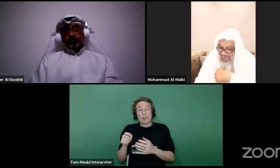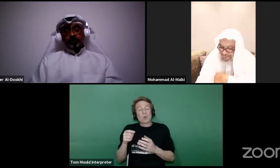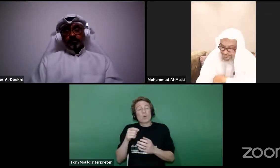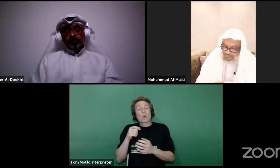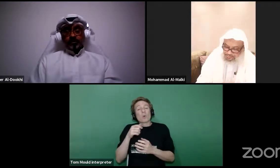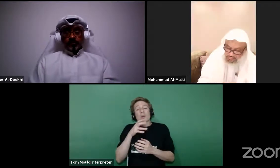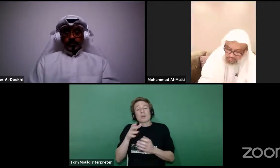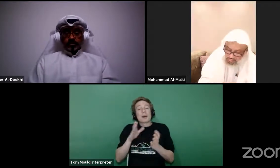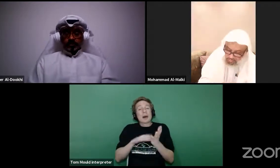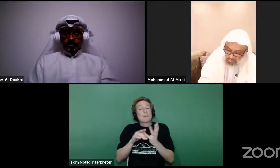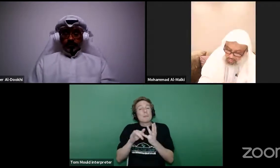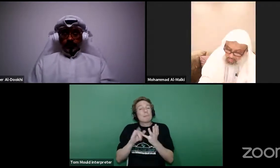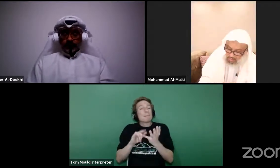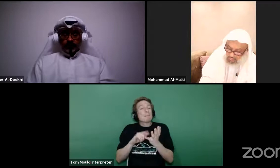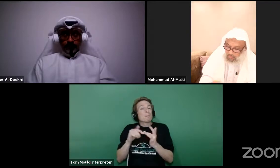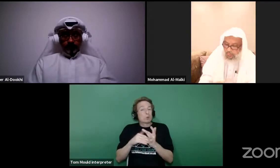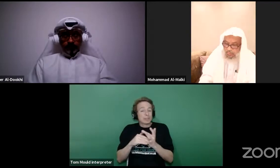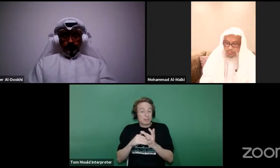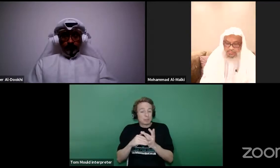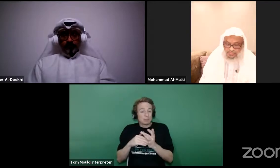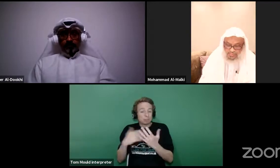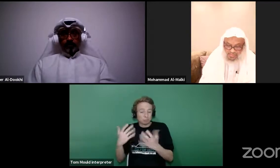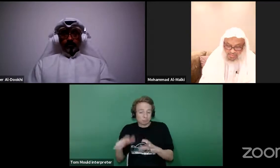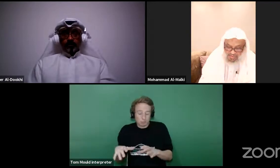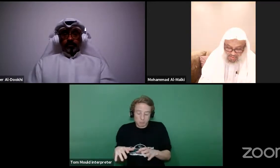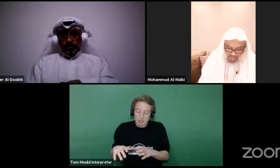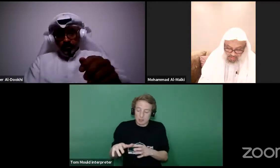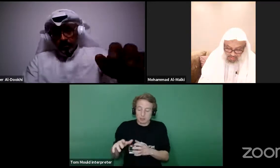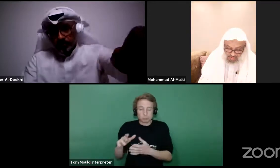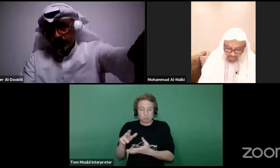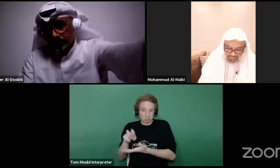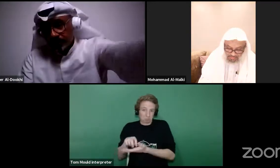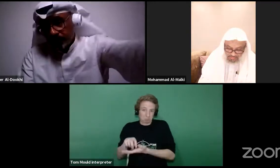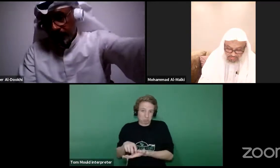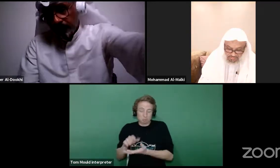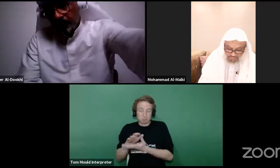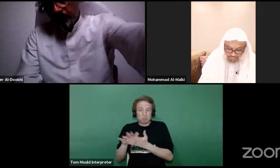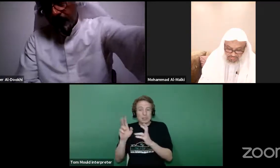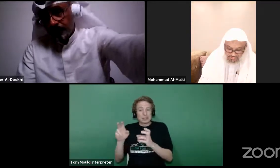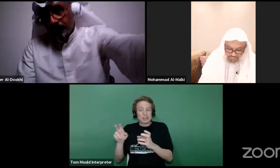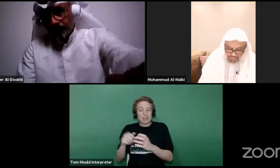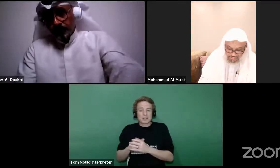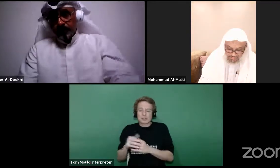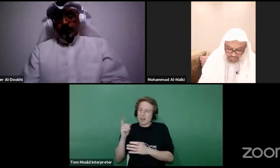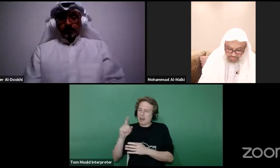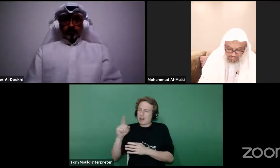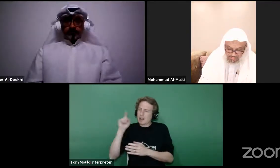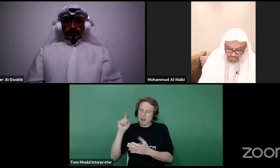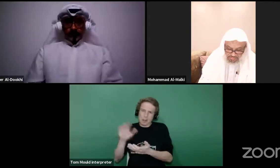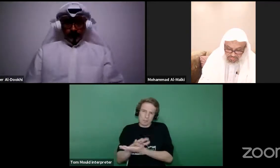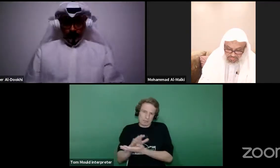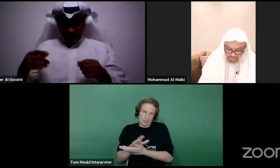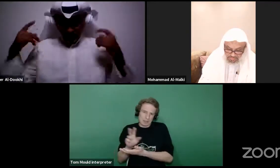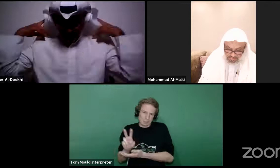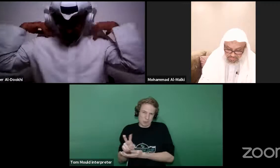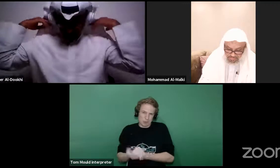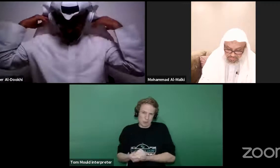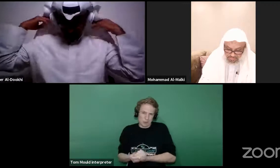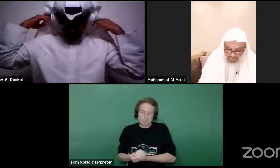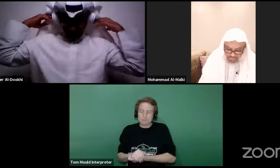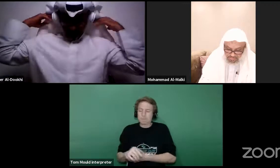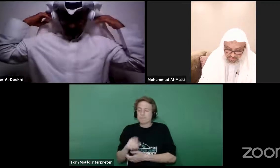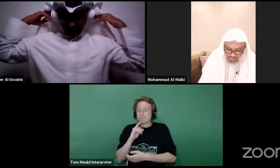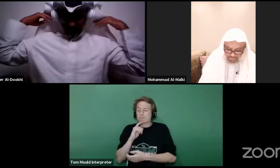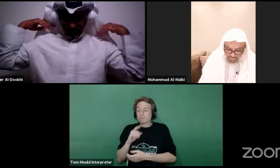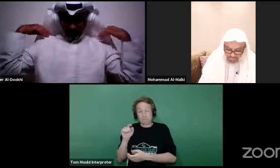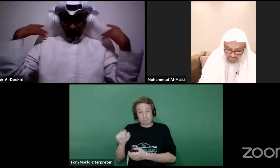the authority of Abdullah ibn Umar, may Allah be pleased with them both, who said that indeed upon the ocean